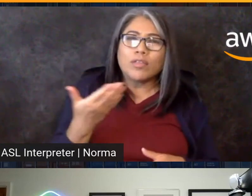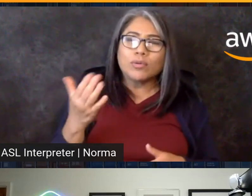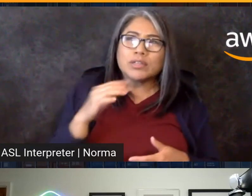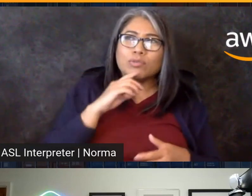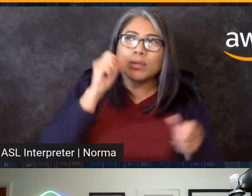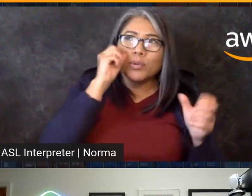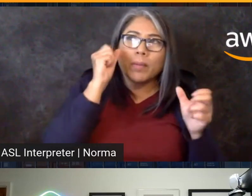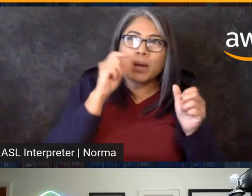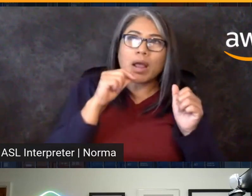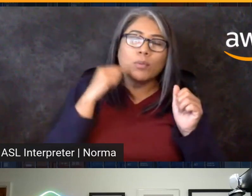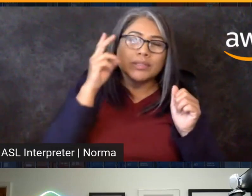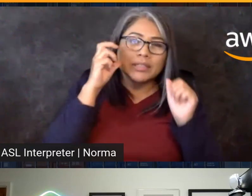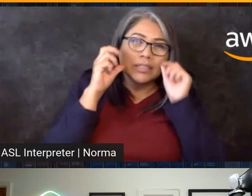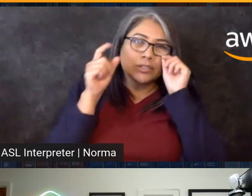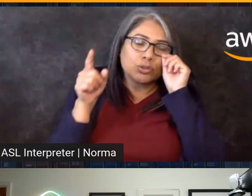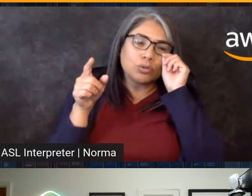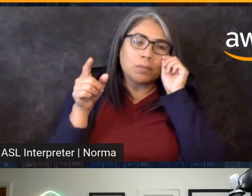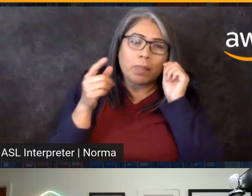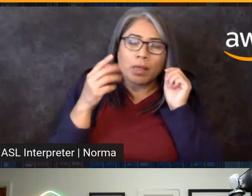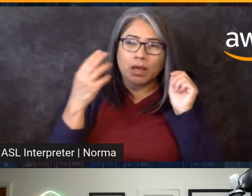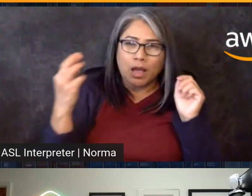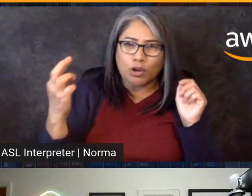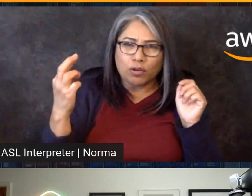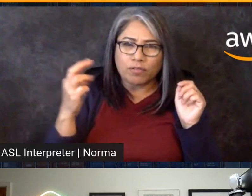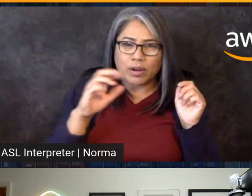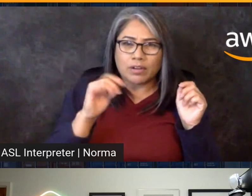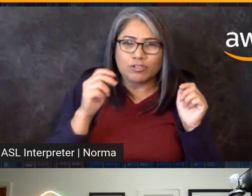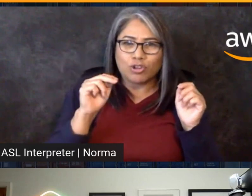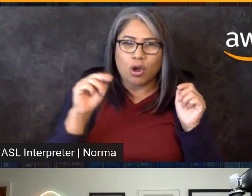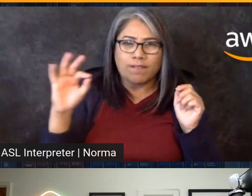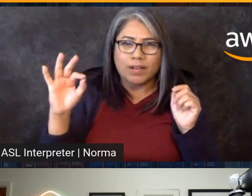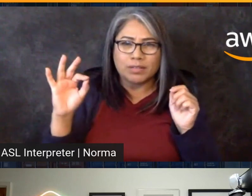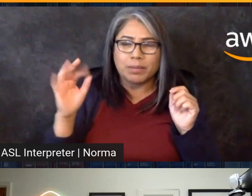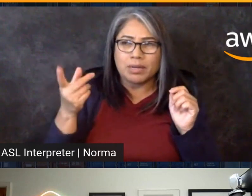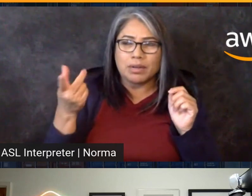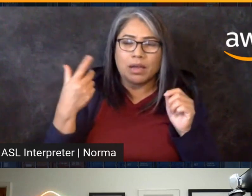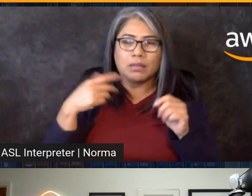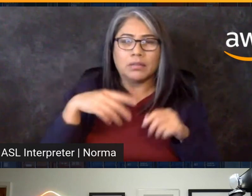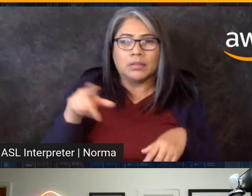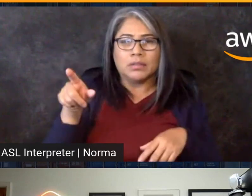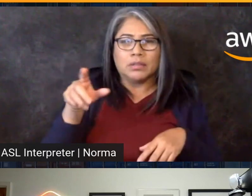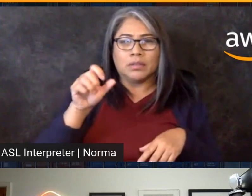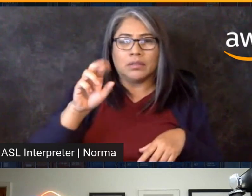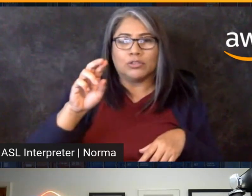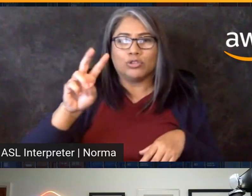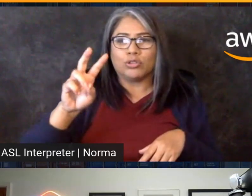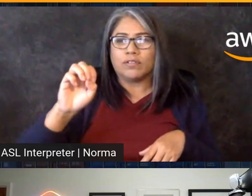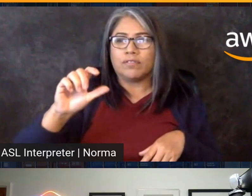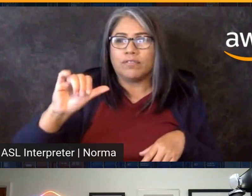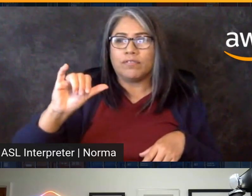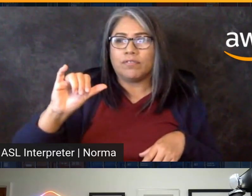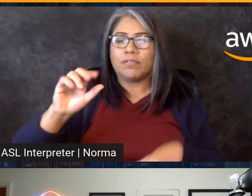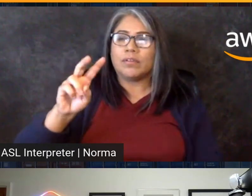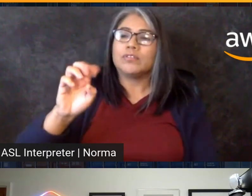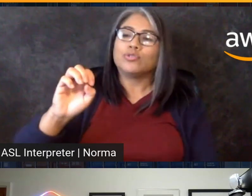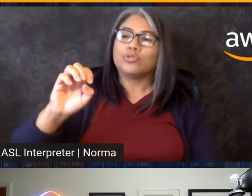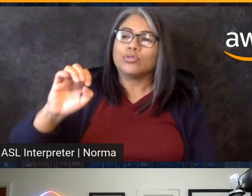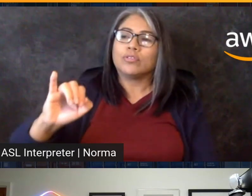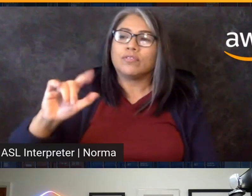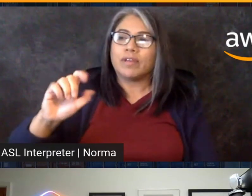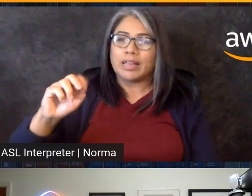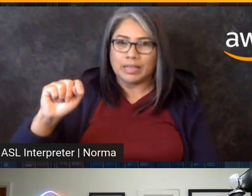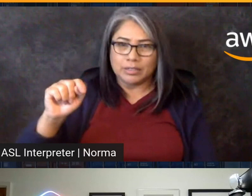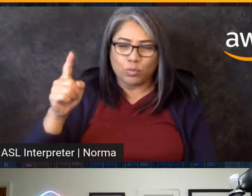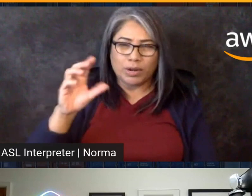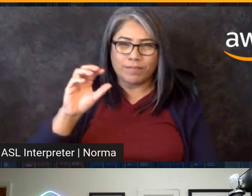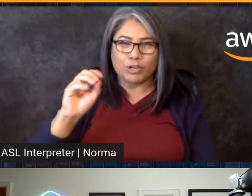to a good friend, John Fastament here at Isovalent, who's one of the kernel hackers on the Linux kernel in the eBPF space,